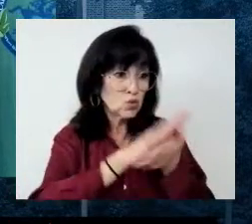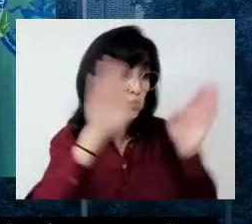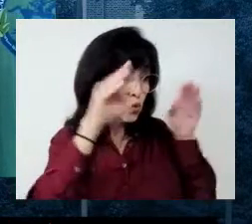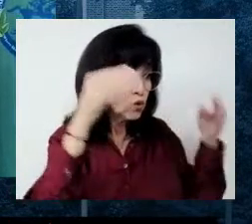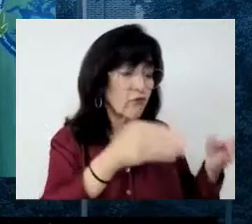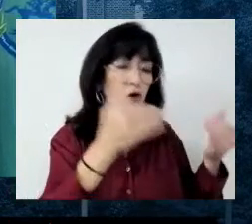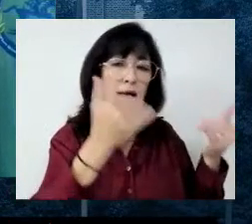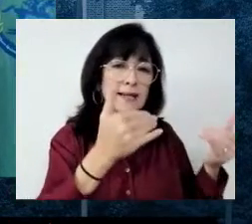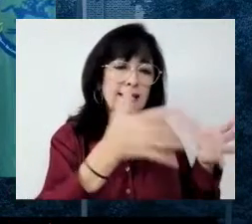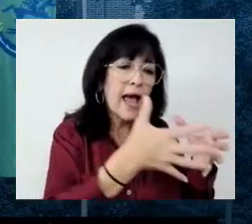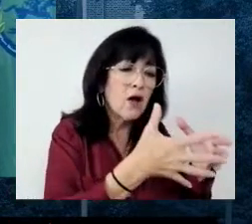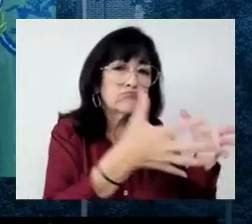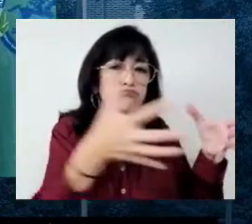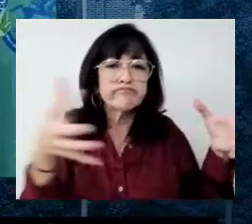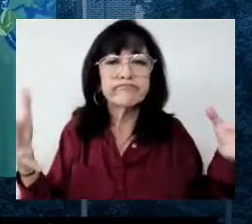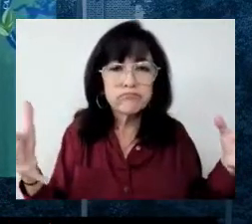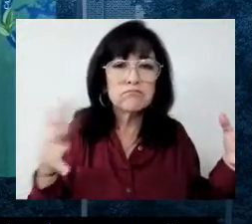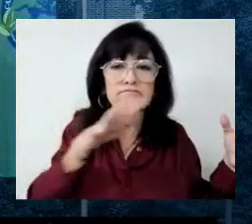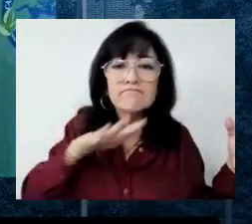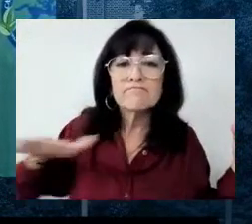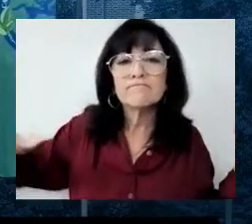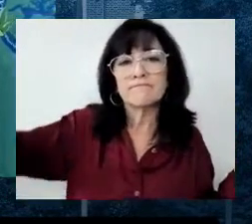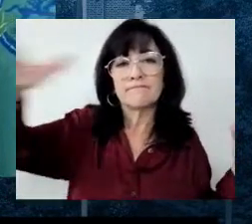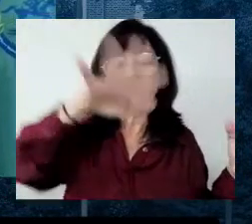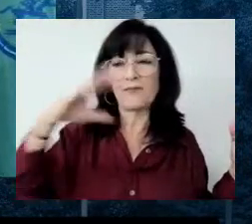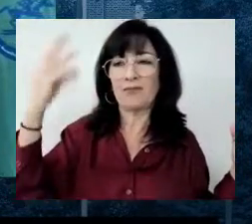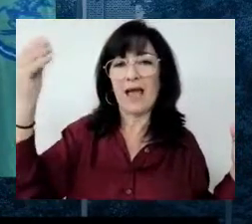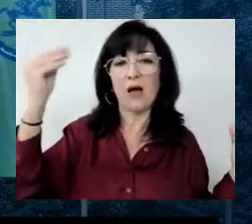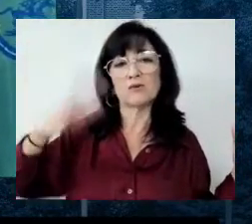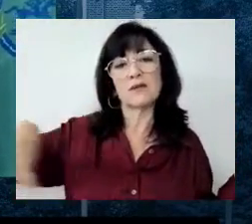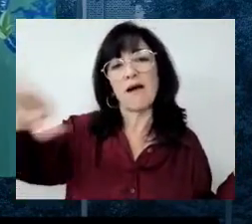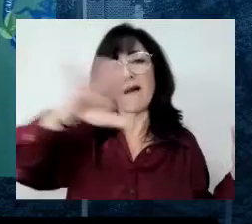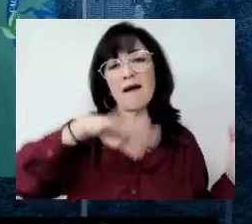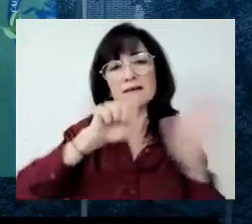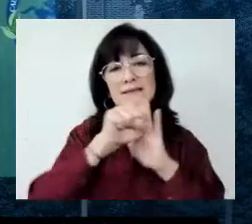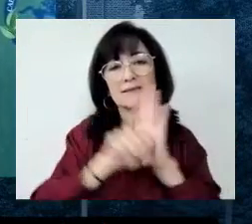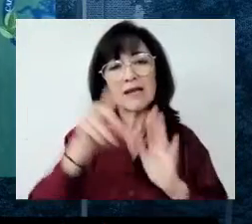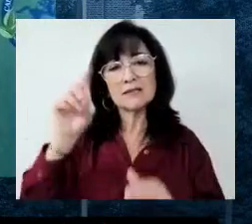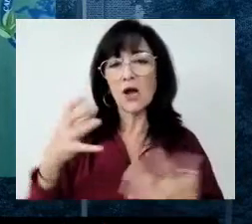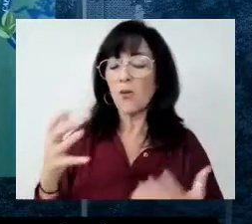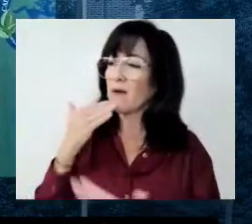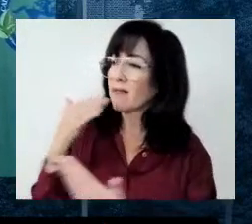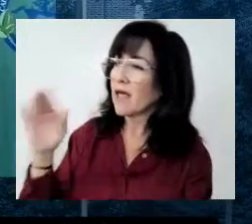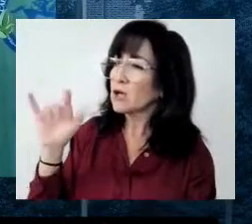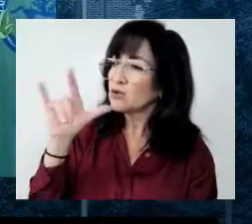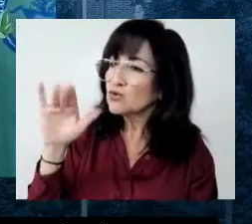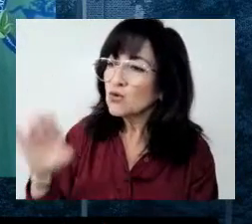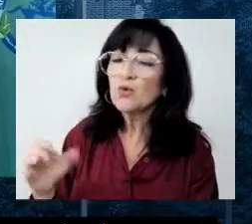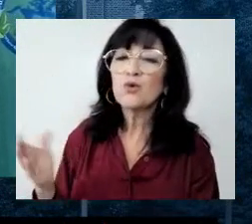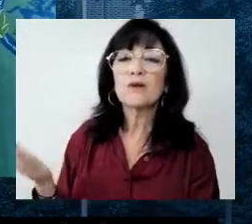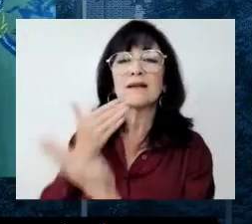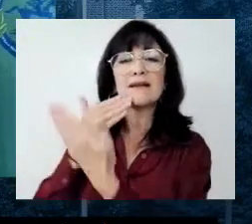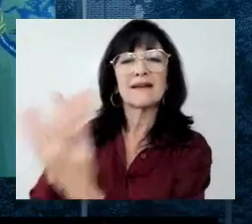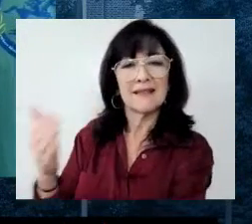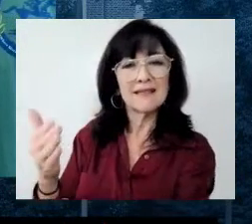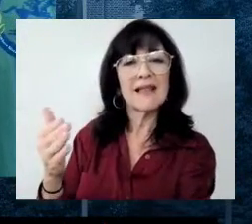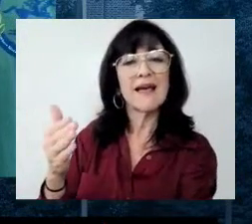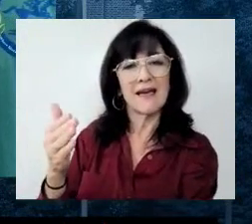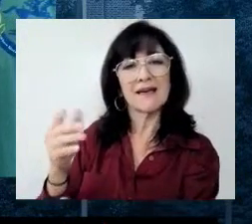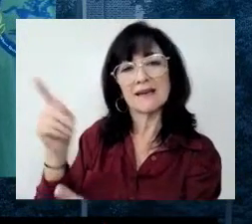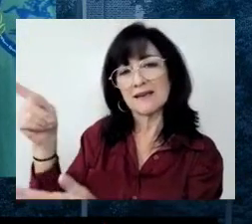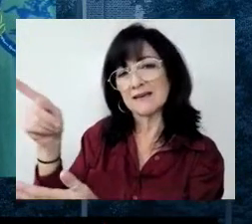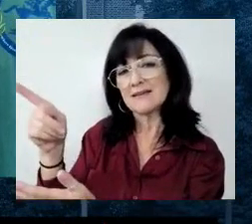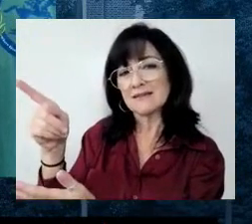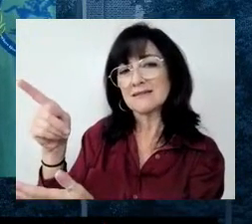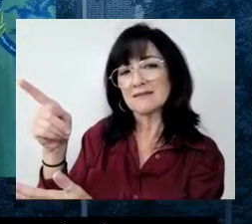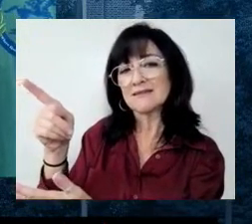across Delaware. And so in addition, I want to thank Julie, I want to thank her team, I want to thank Secretary Majeski, who I think is going to speak in